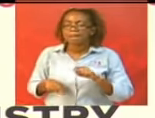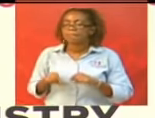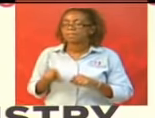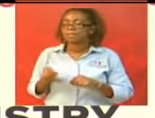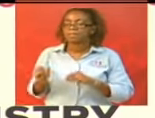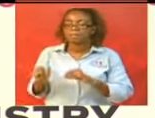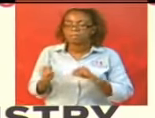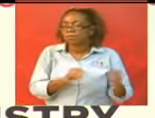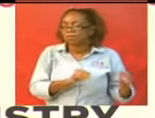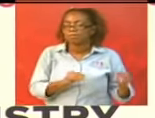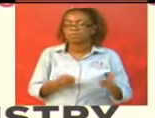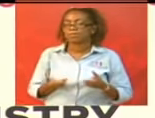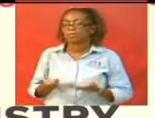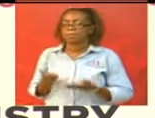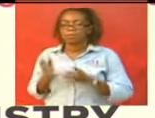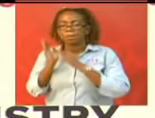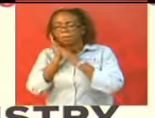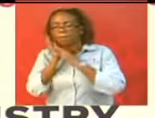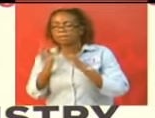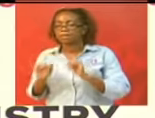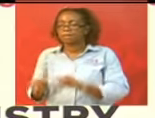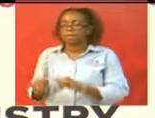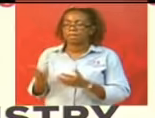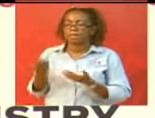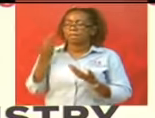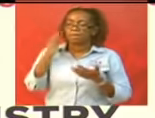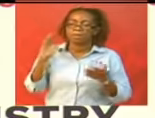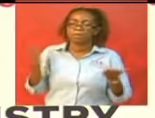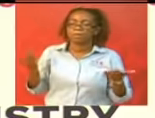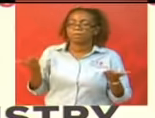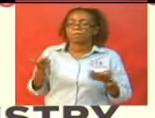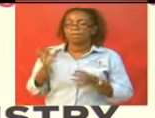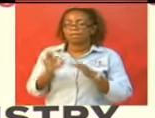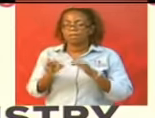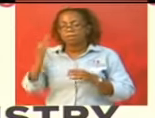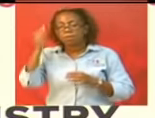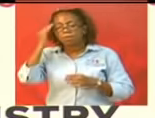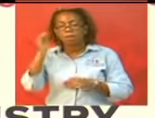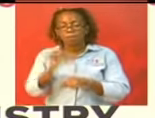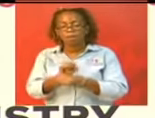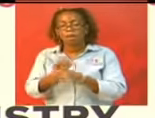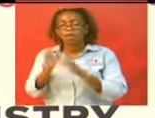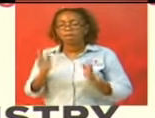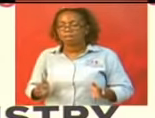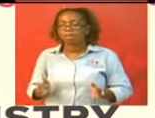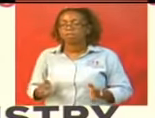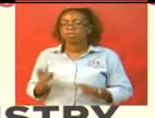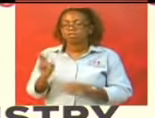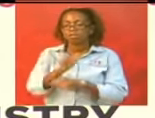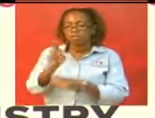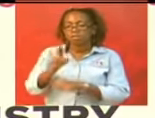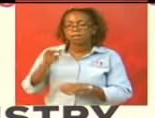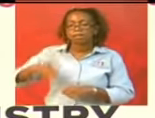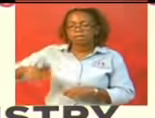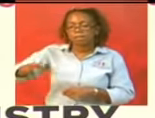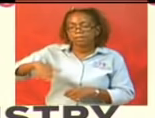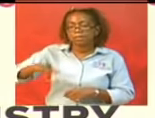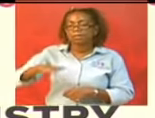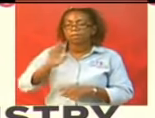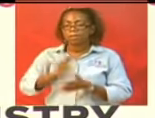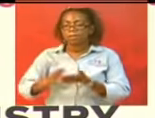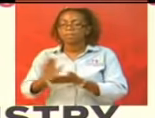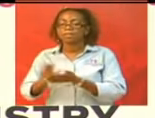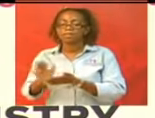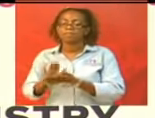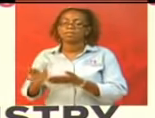For instance, if it was one of the patients themselves, we would sanitize that entire area. So it is a very unusual setting